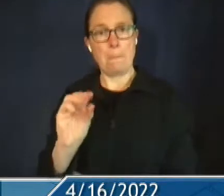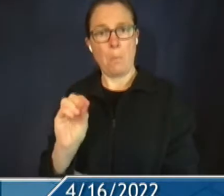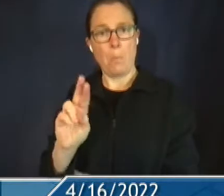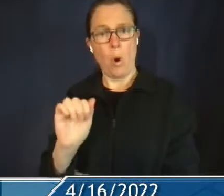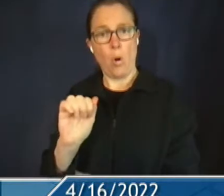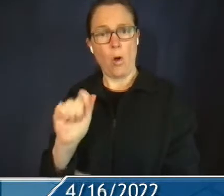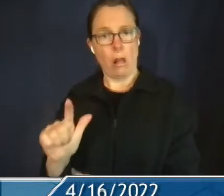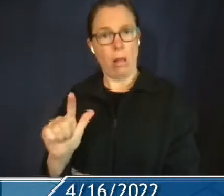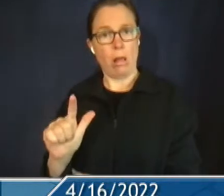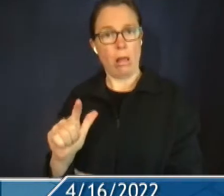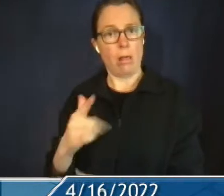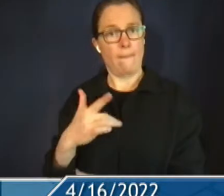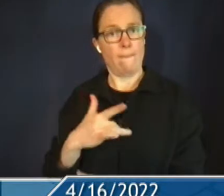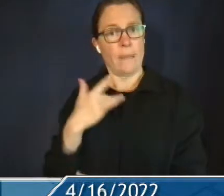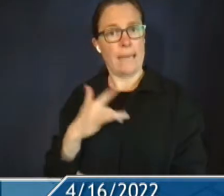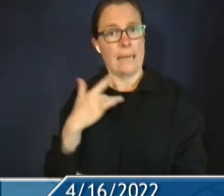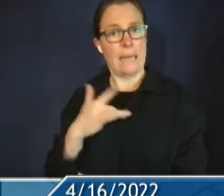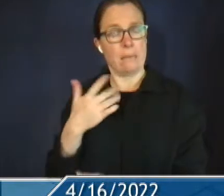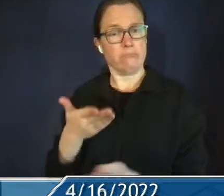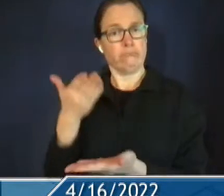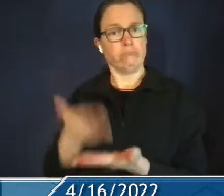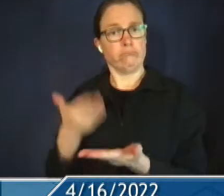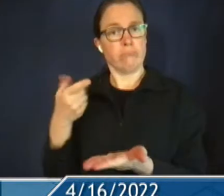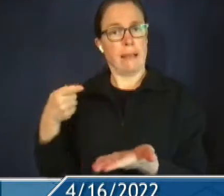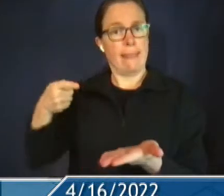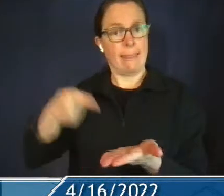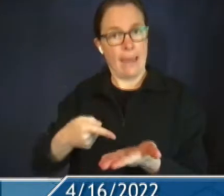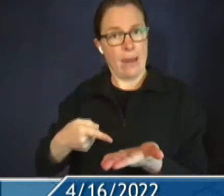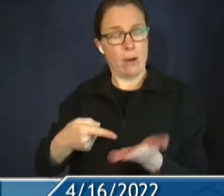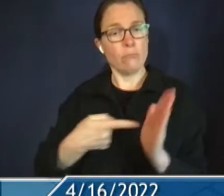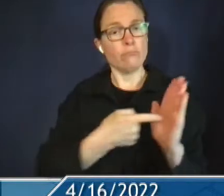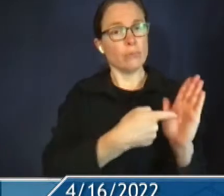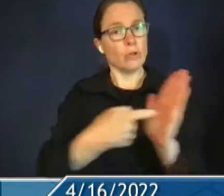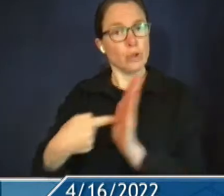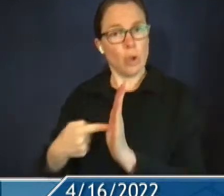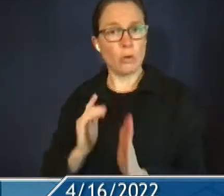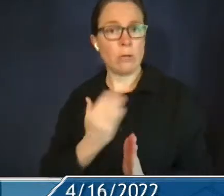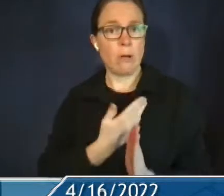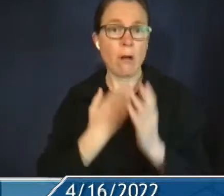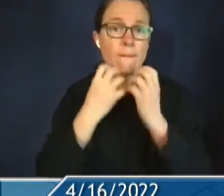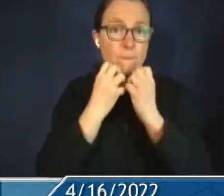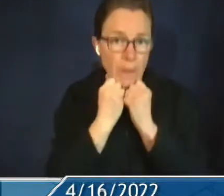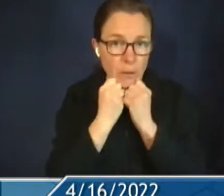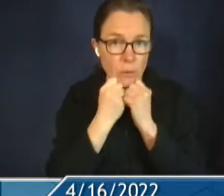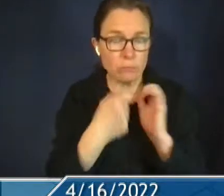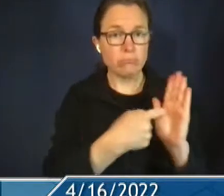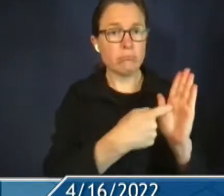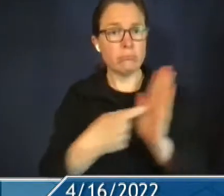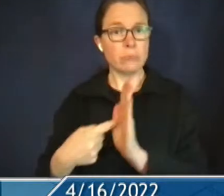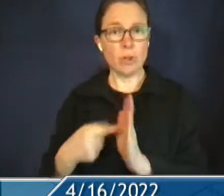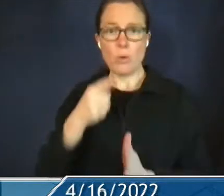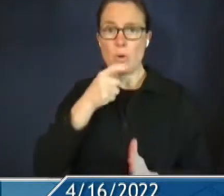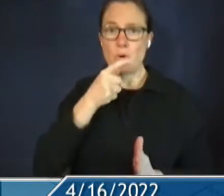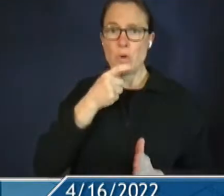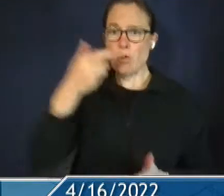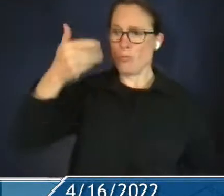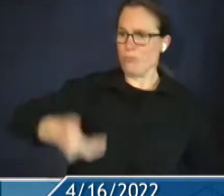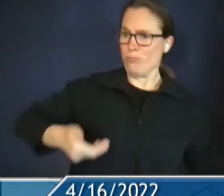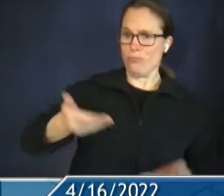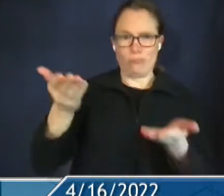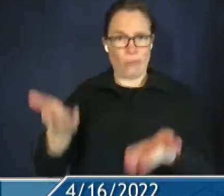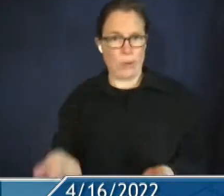and it really is supposed to reflect our values and who we believe we are.